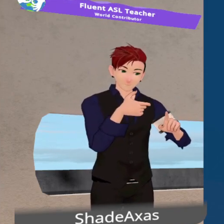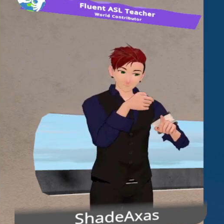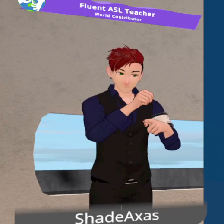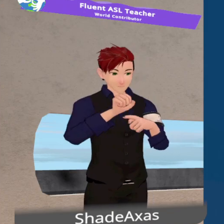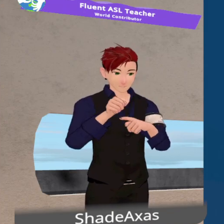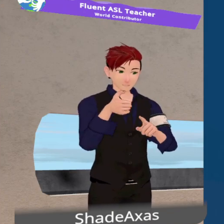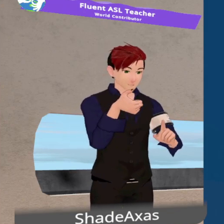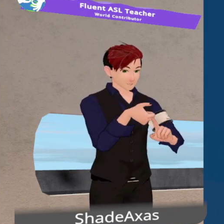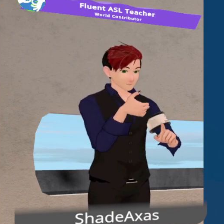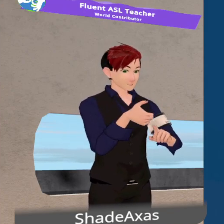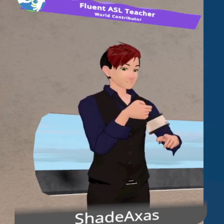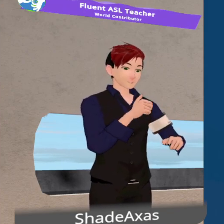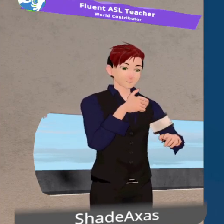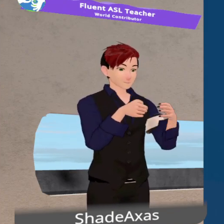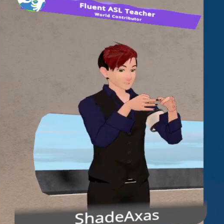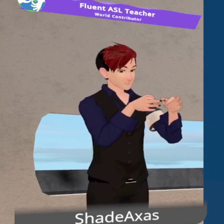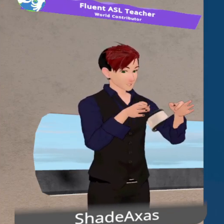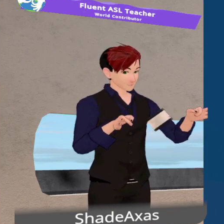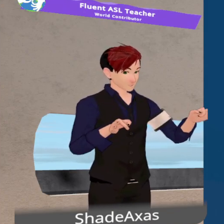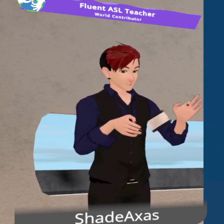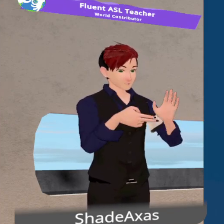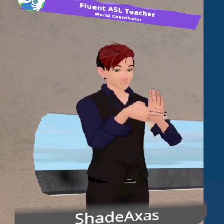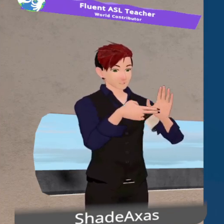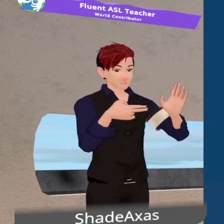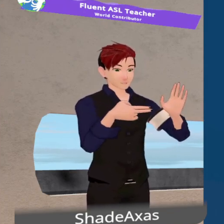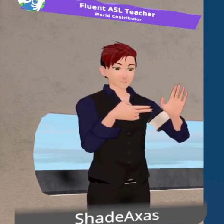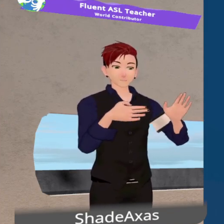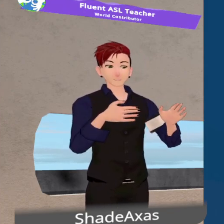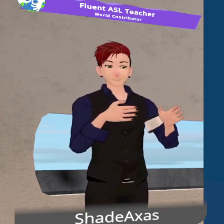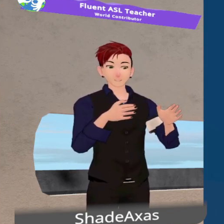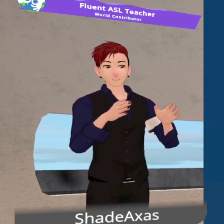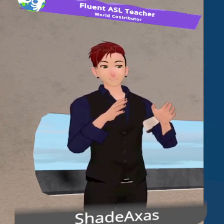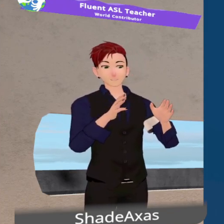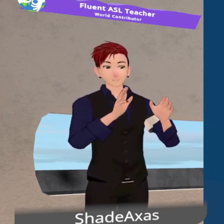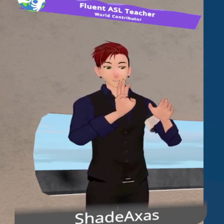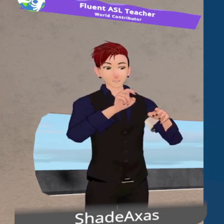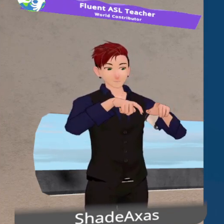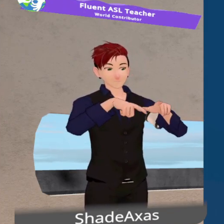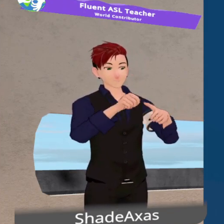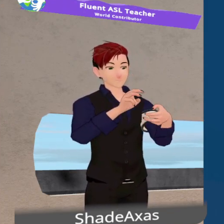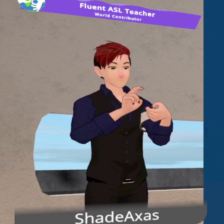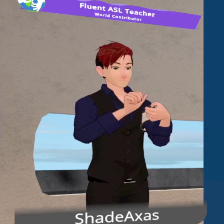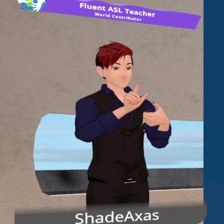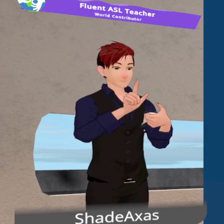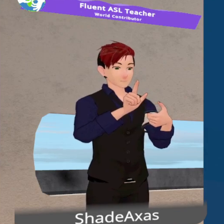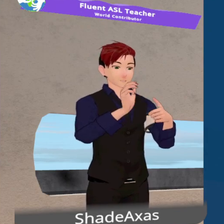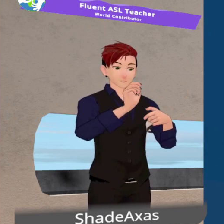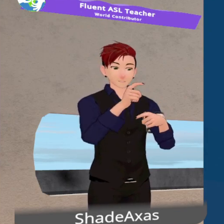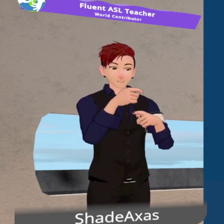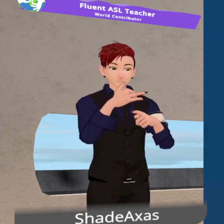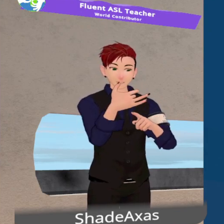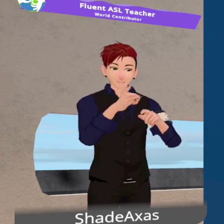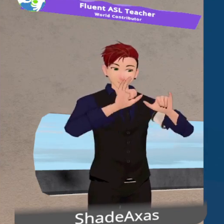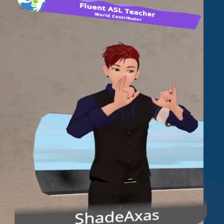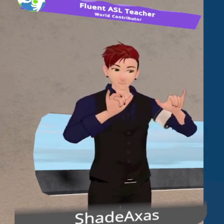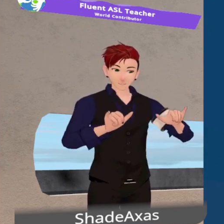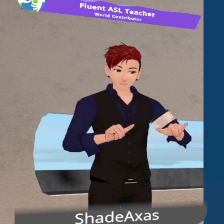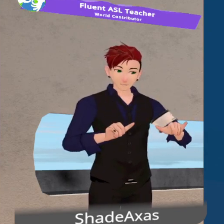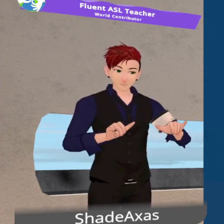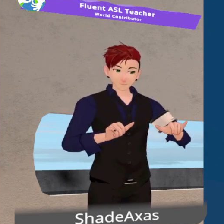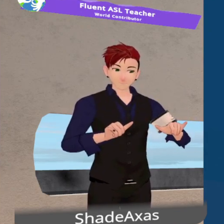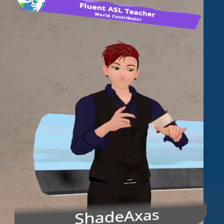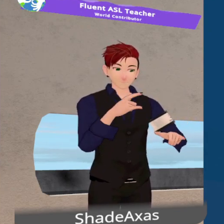That C itself is not a language. It is labeled as a manual